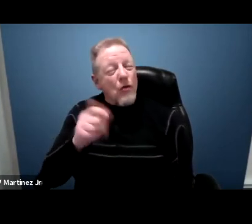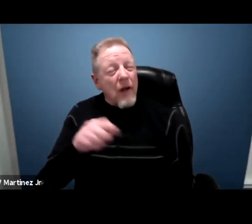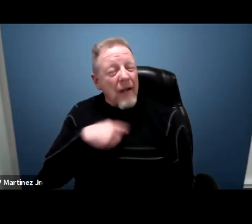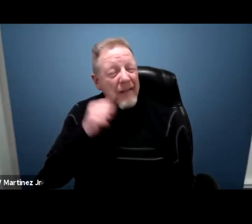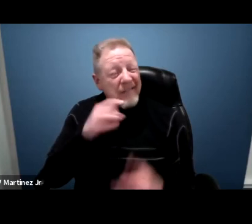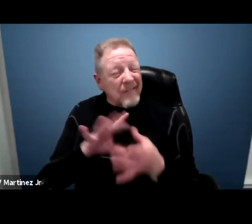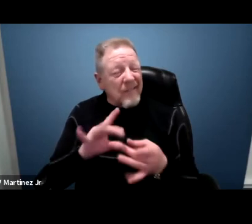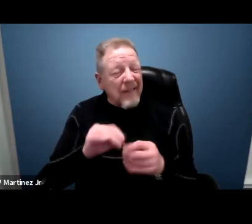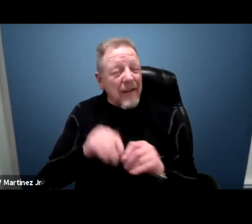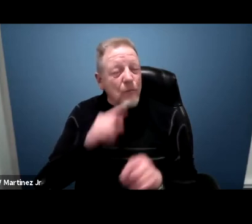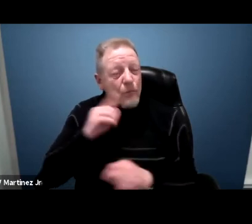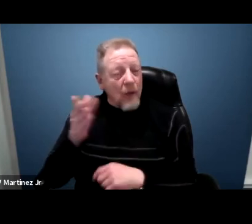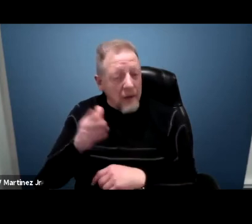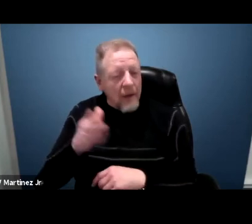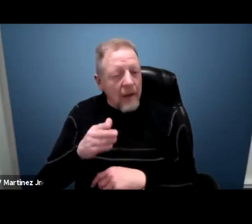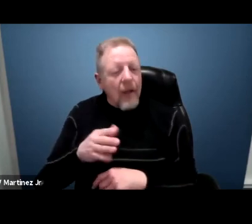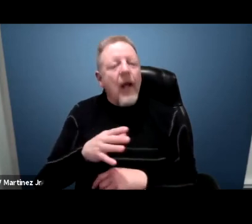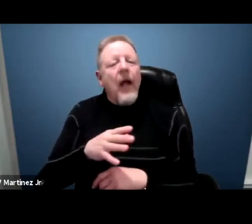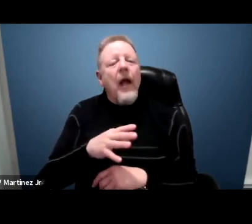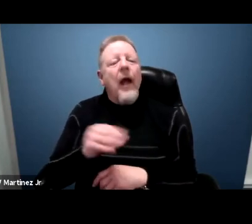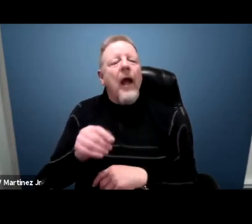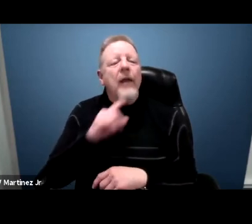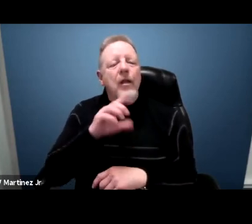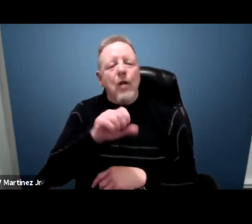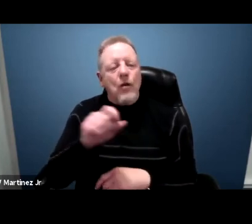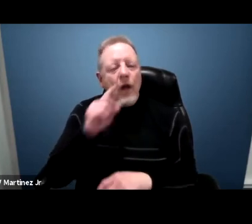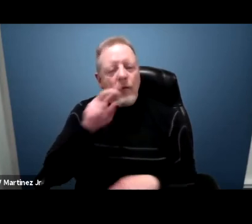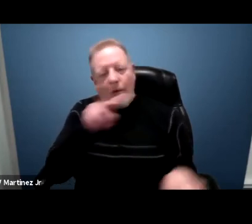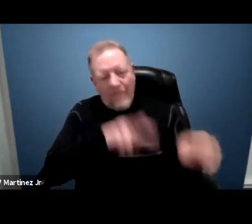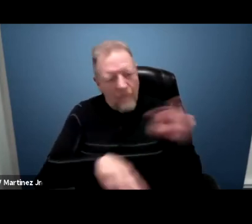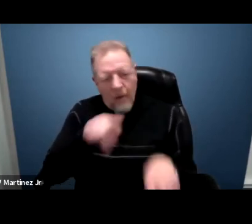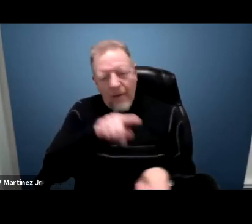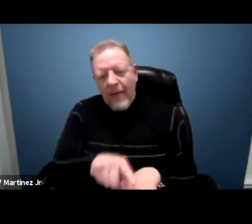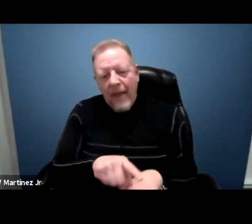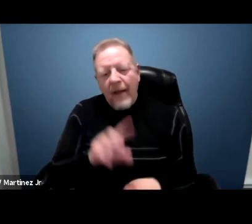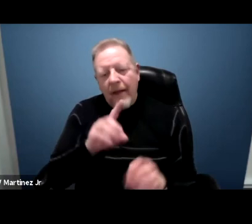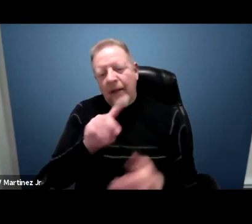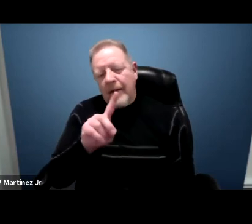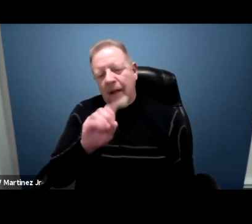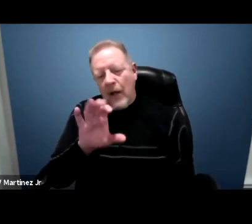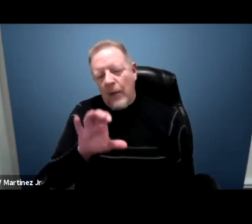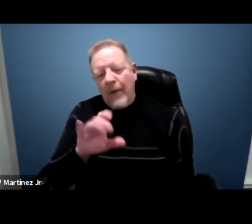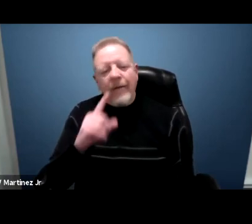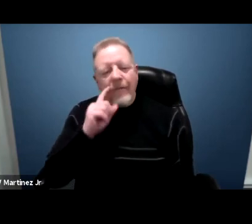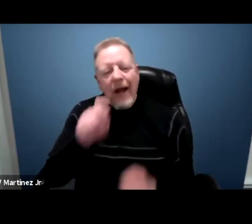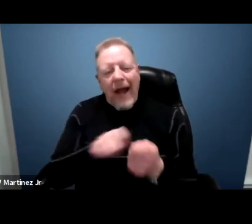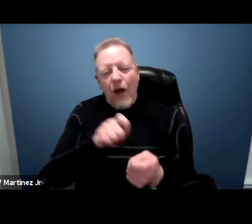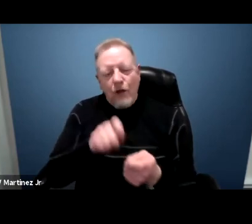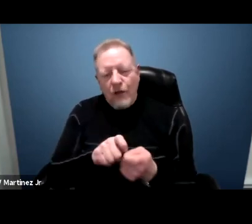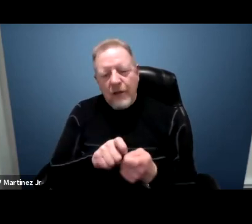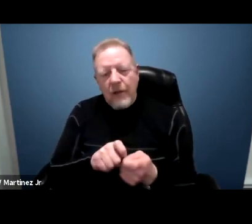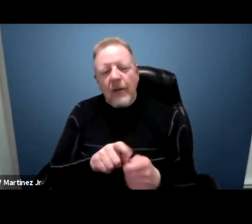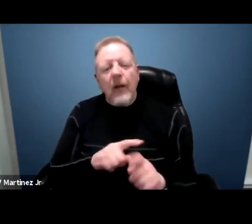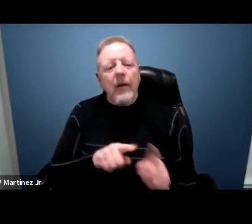presentation. So those who Social Security reviewed this document for accuracy, it does not constitute an official Social Security communication.